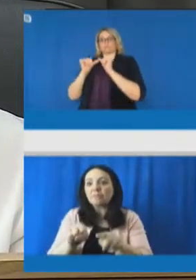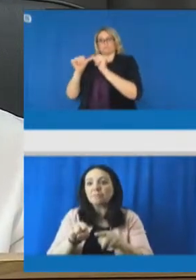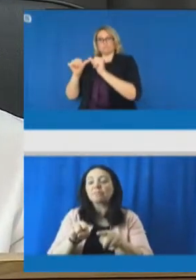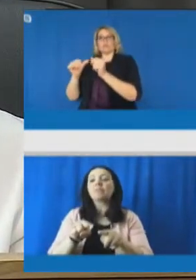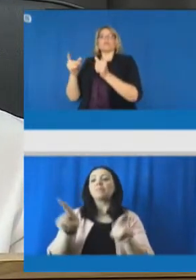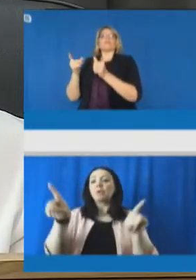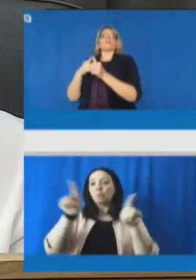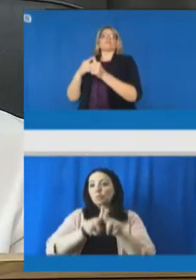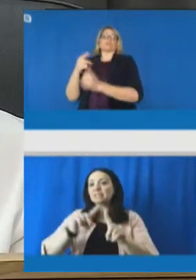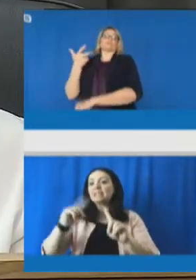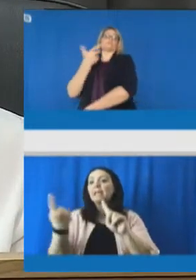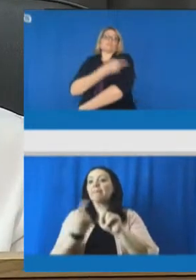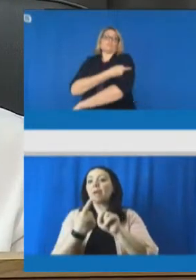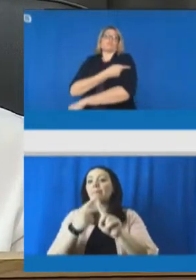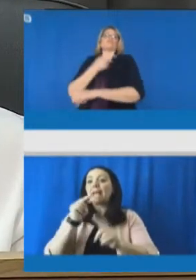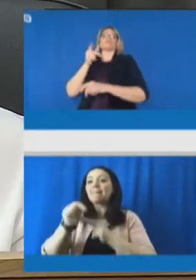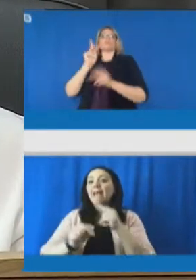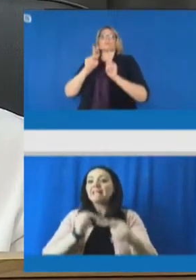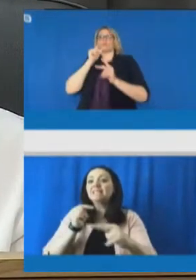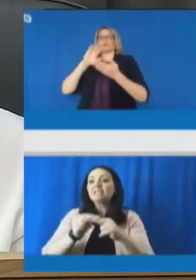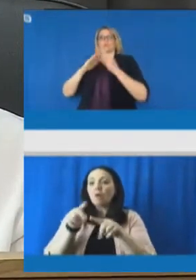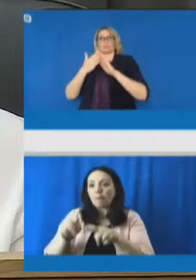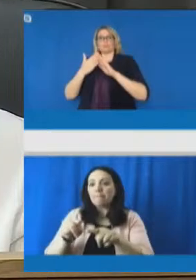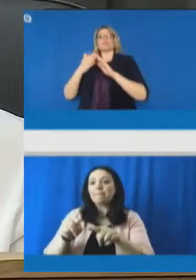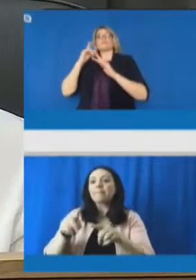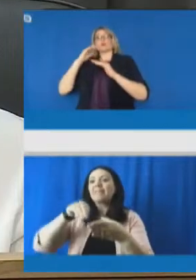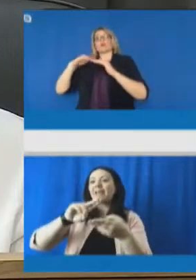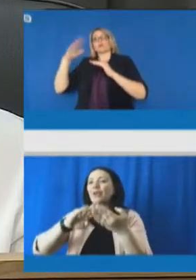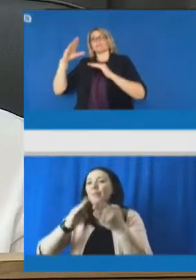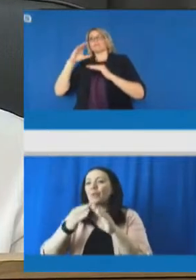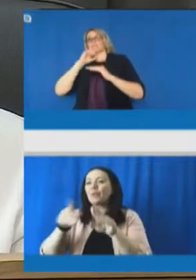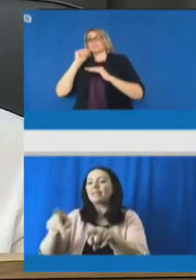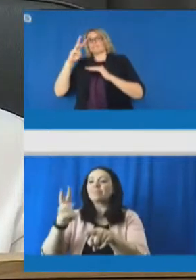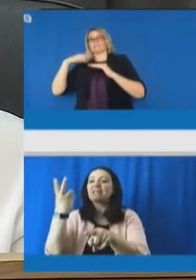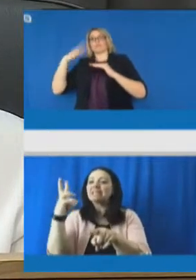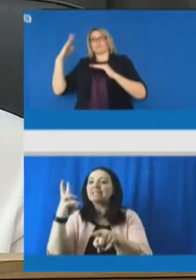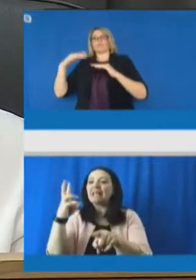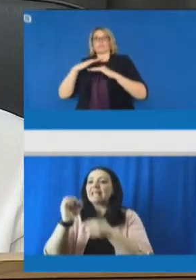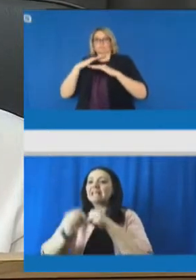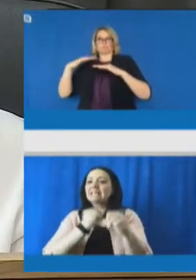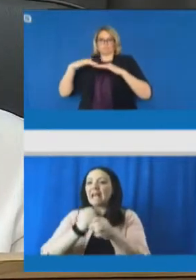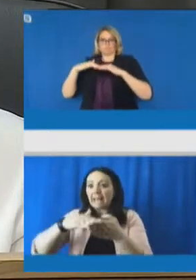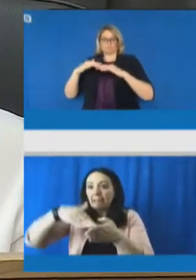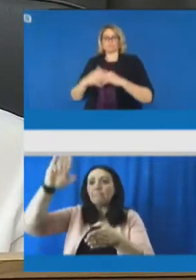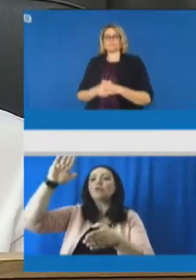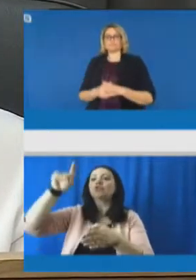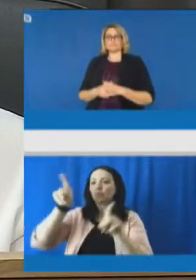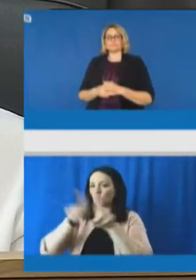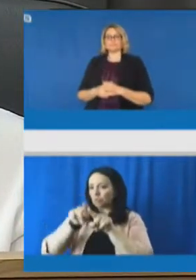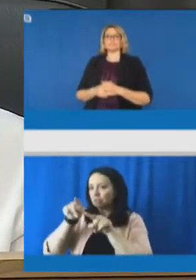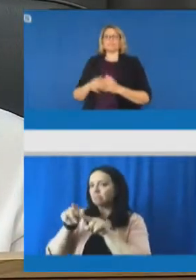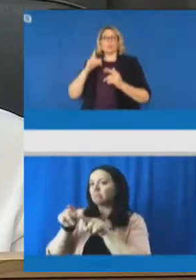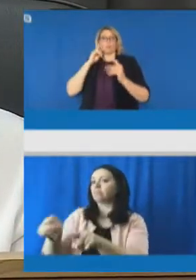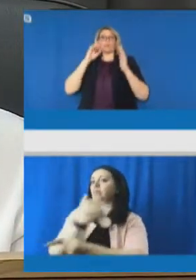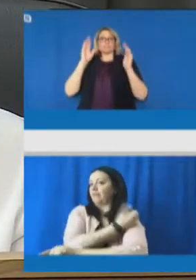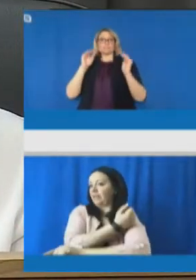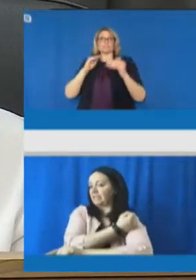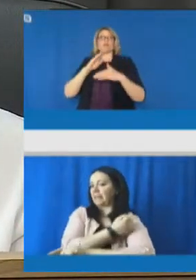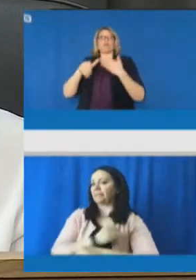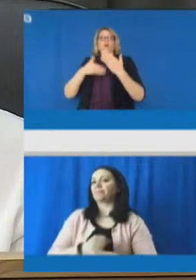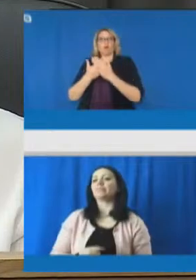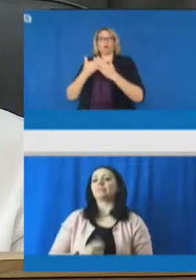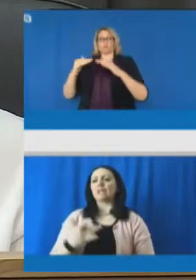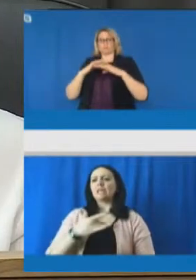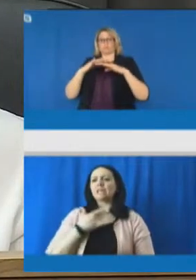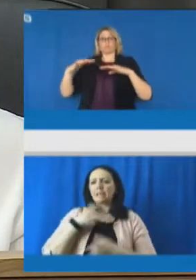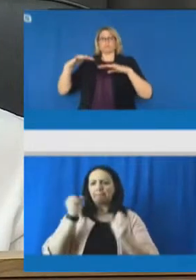Horizon Health Network, and Vitalite Health Network. As was announced yesterday, beginning next week, community pharmacists will